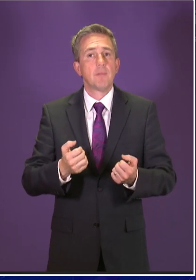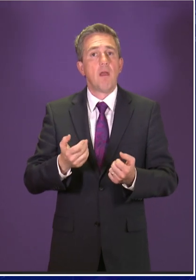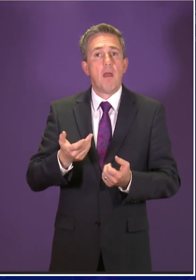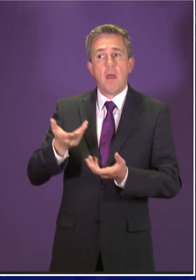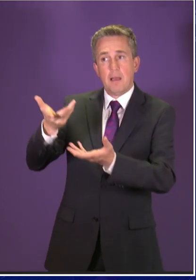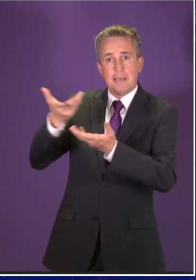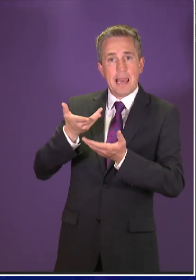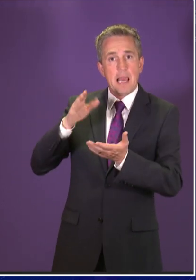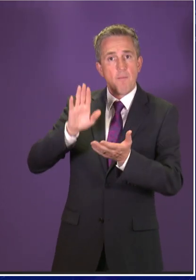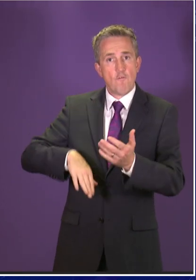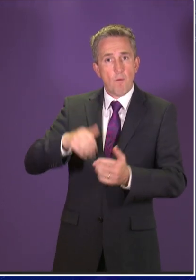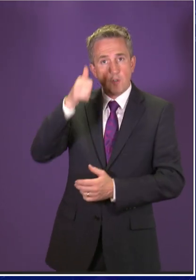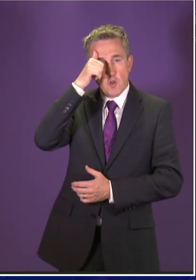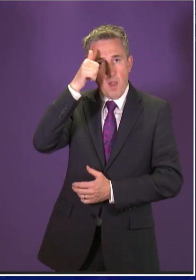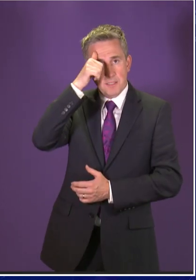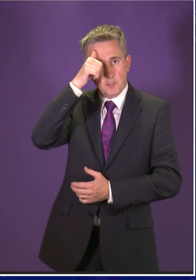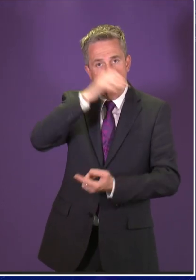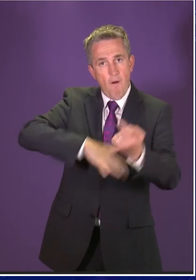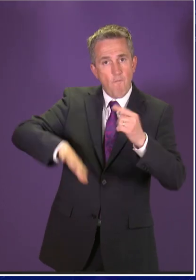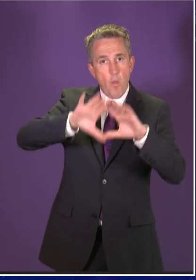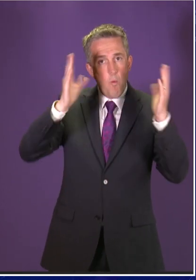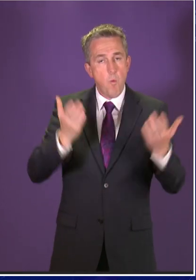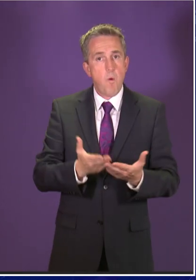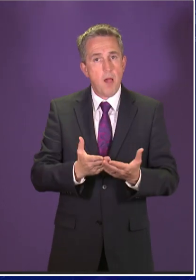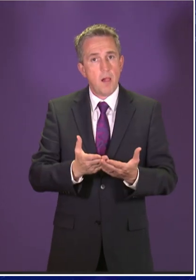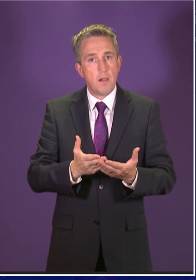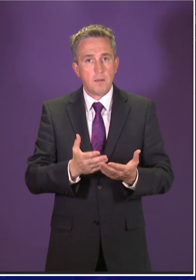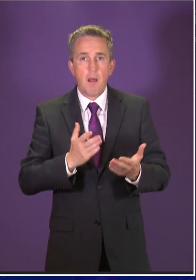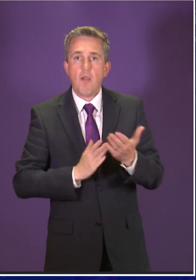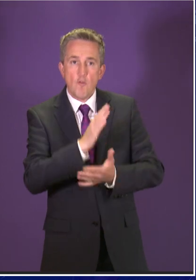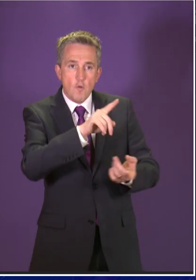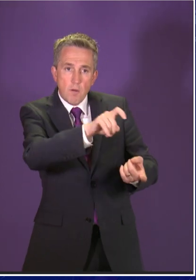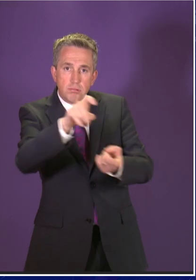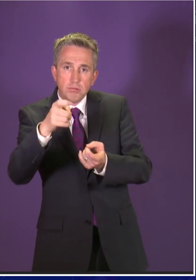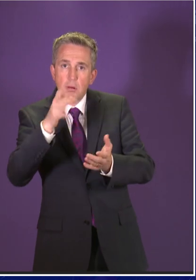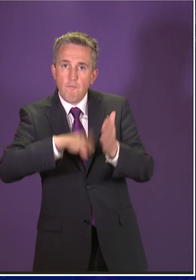derived from knowledge of the natural world and history of the human society.